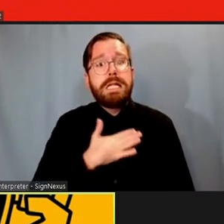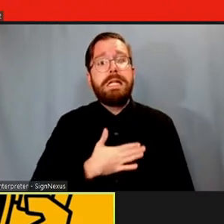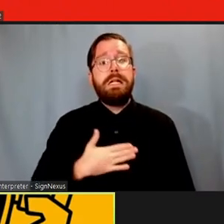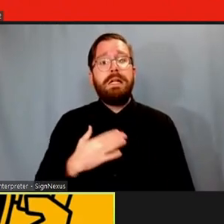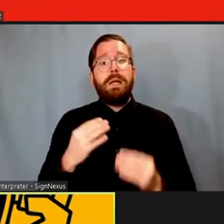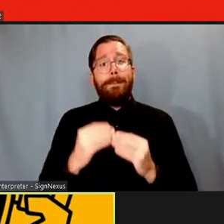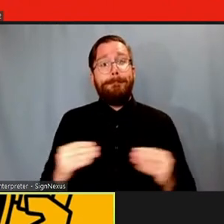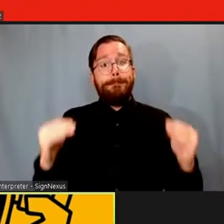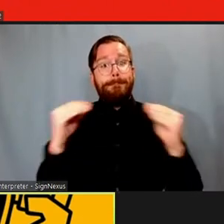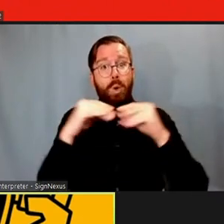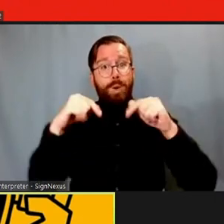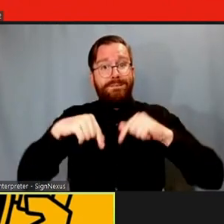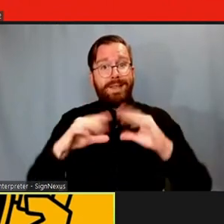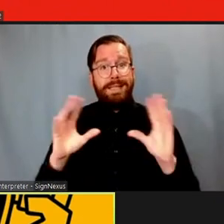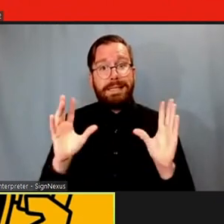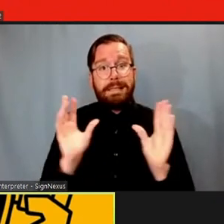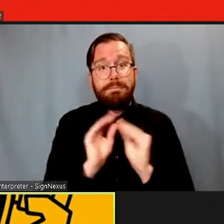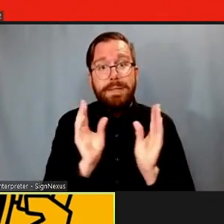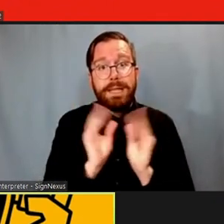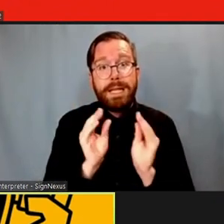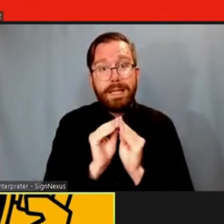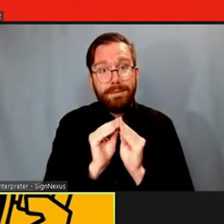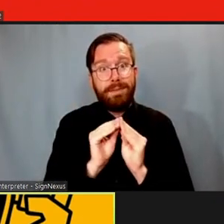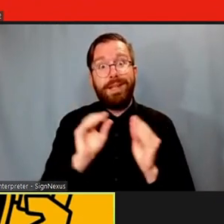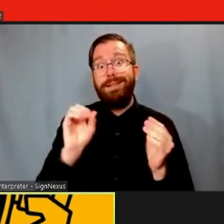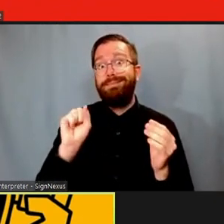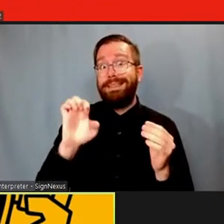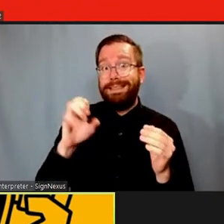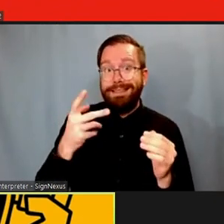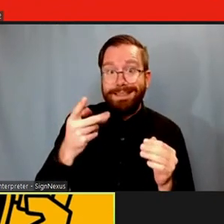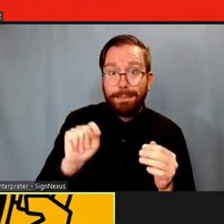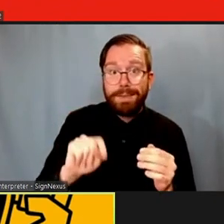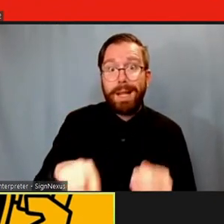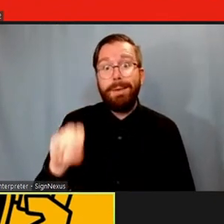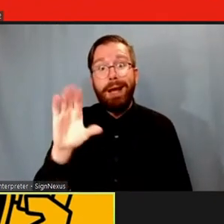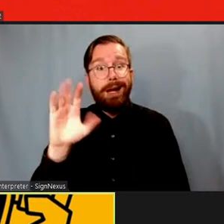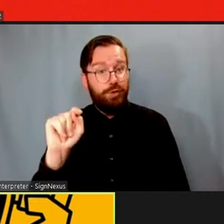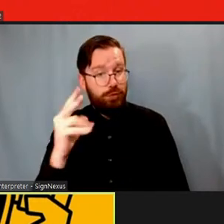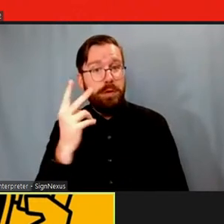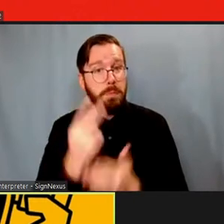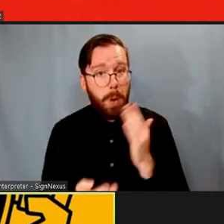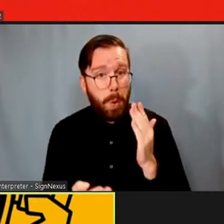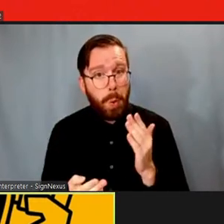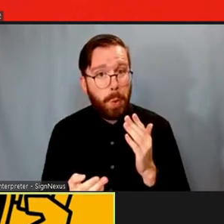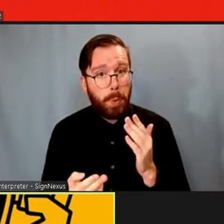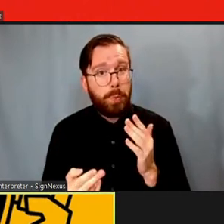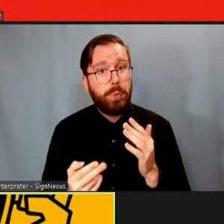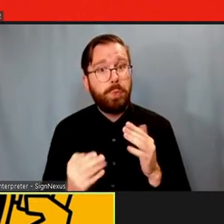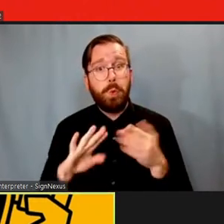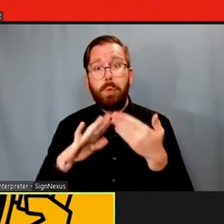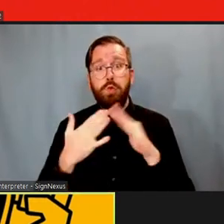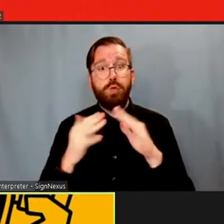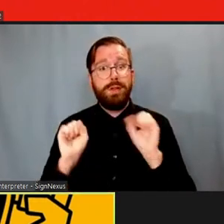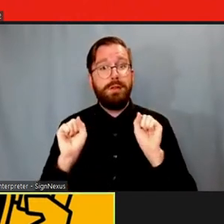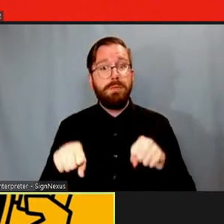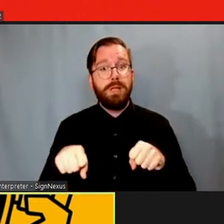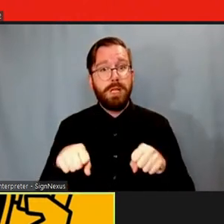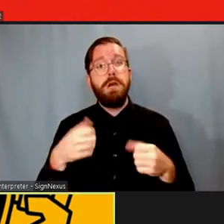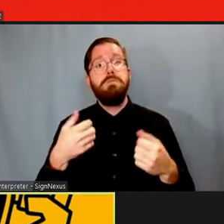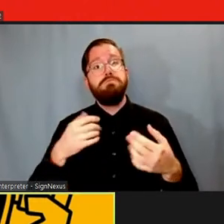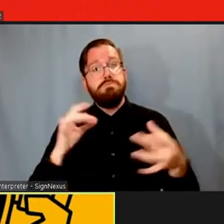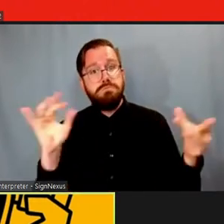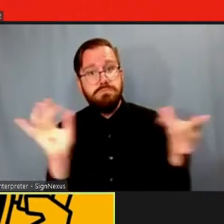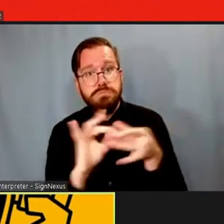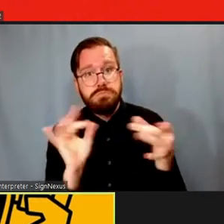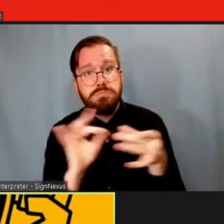hearings throughout the months of september and october so i yield the rest of